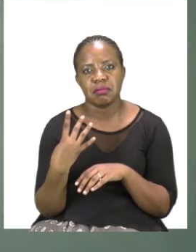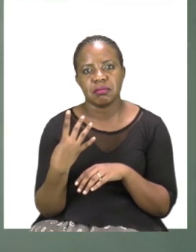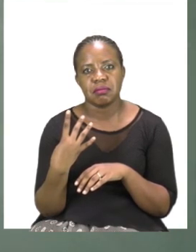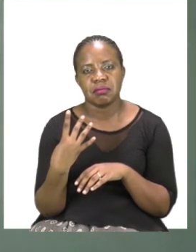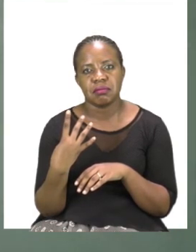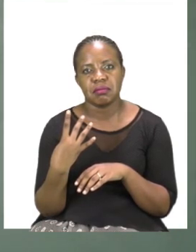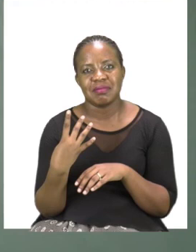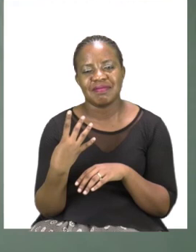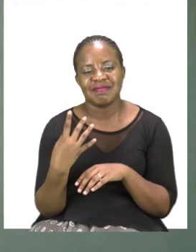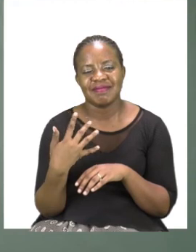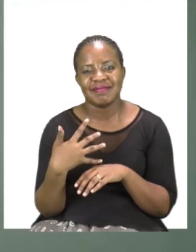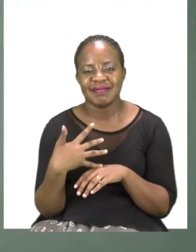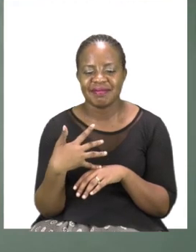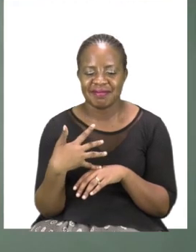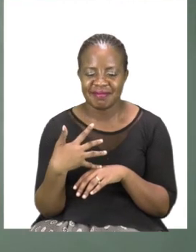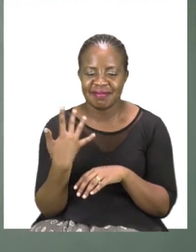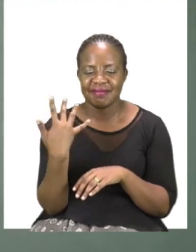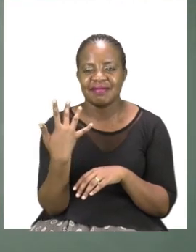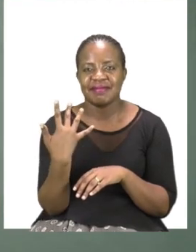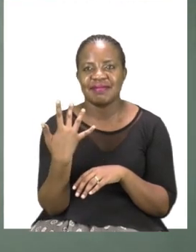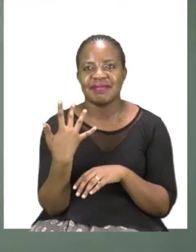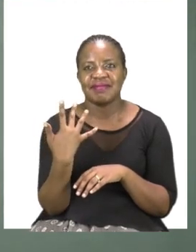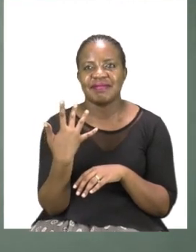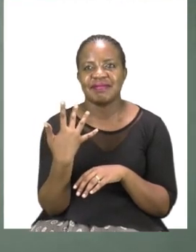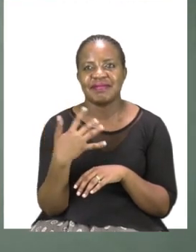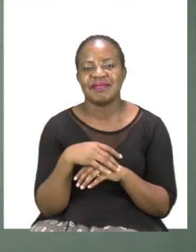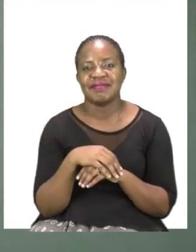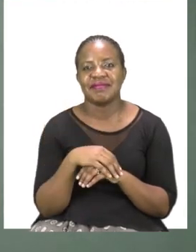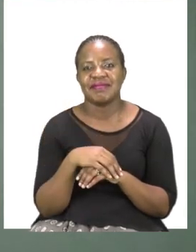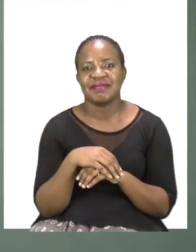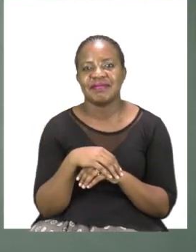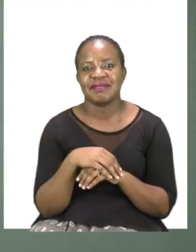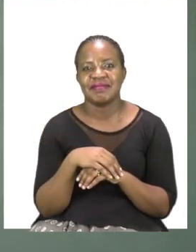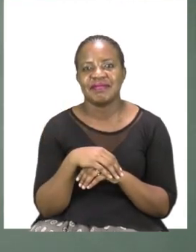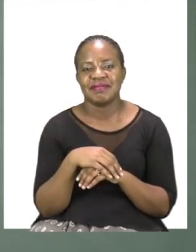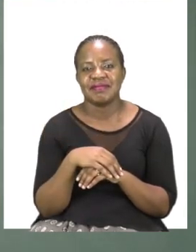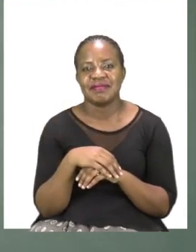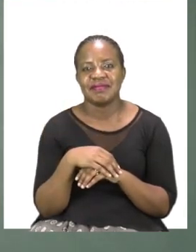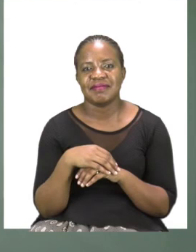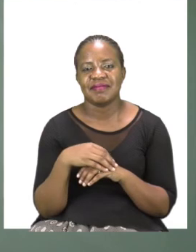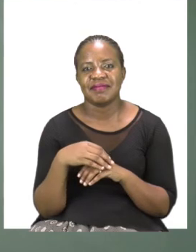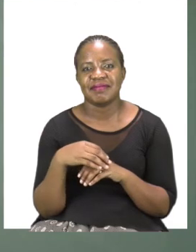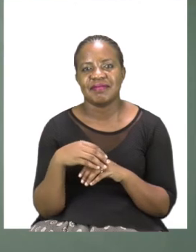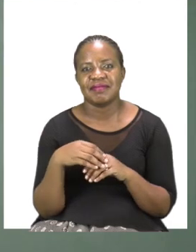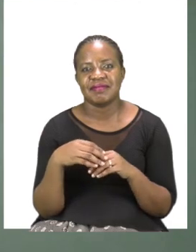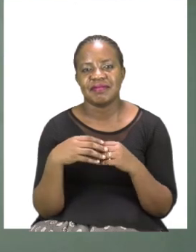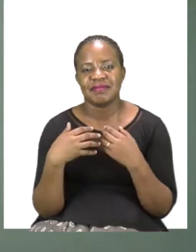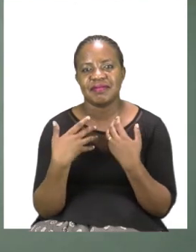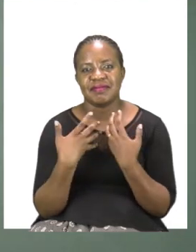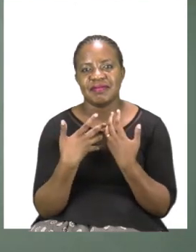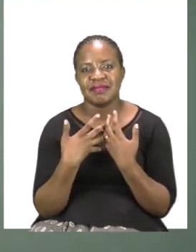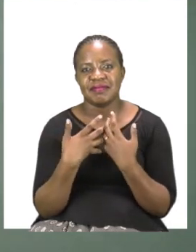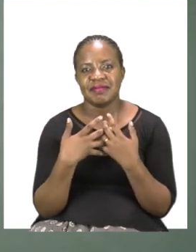weekend is a Friday. Then after Friday, we have